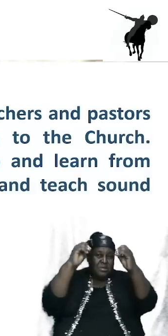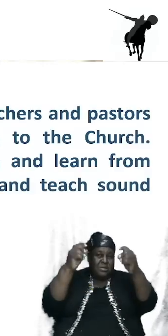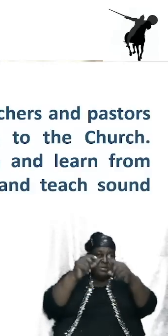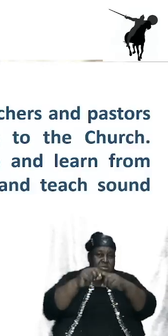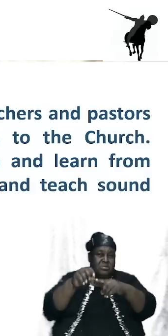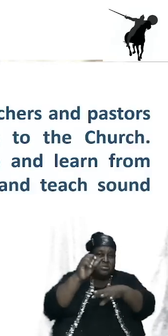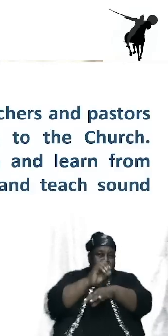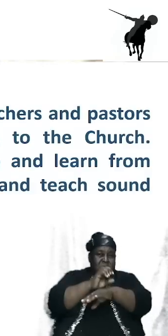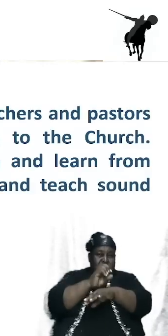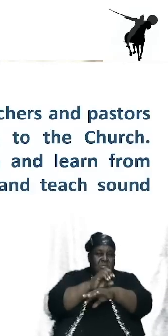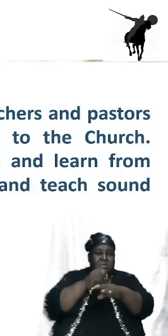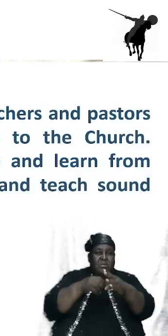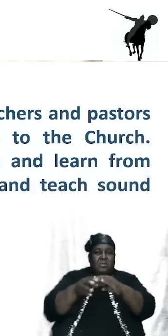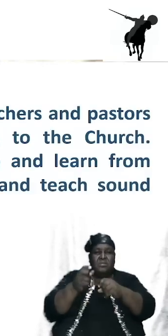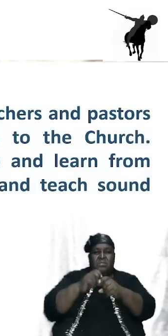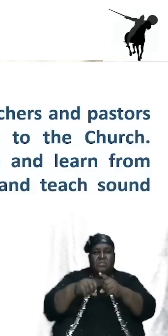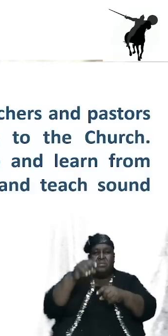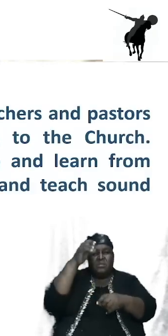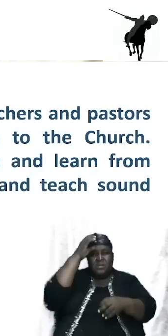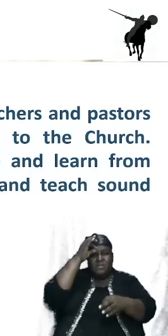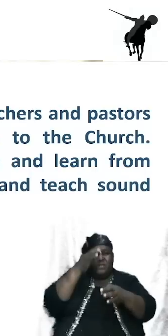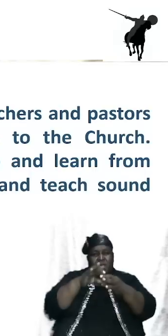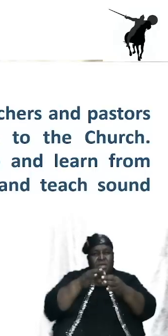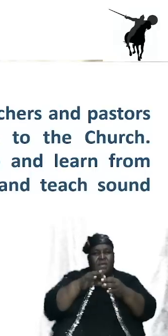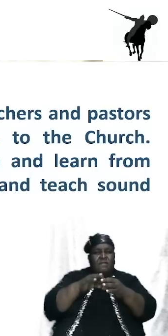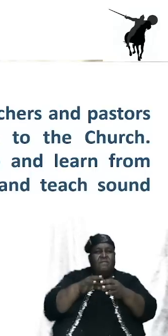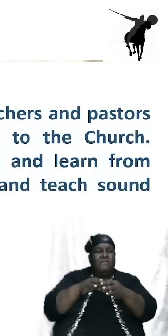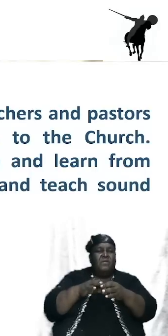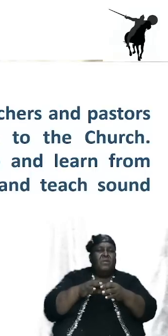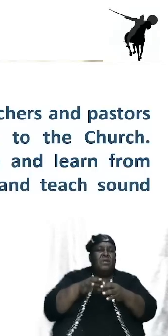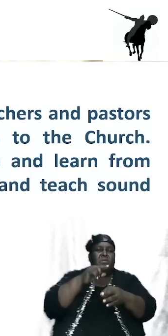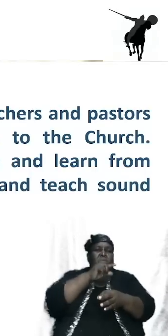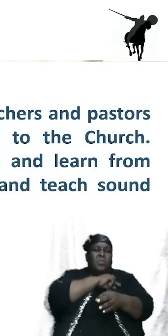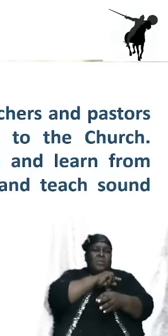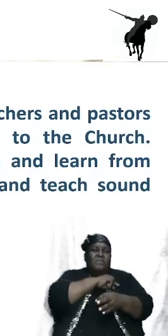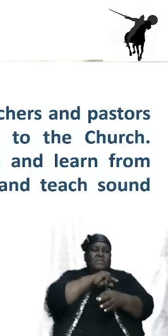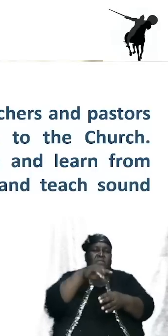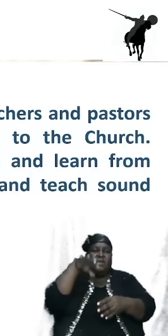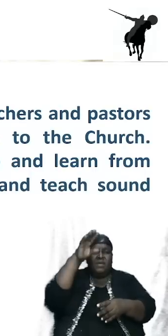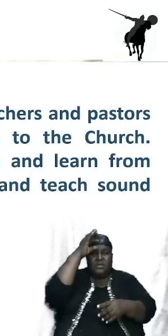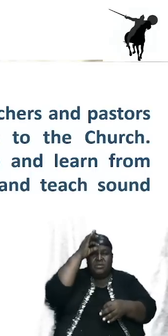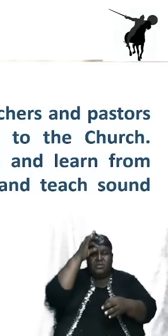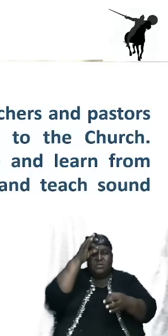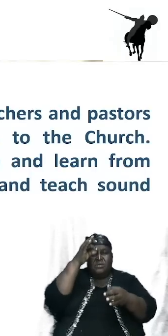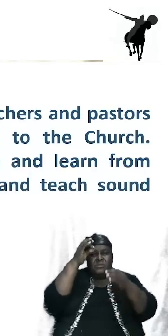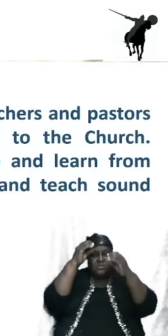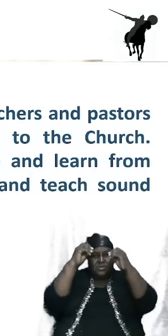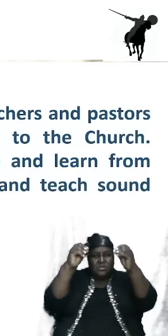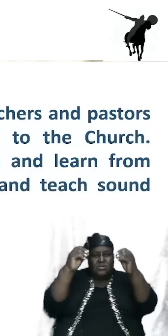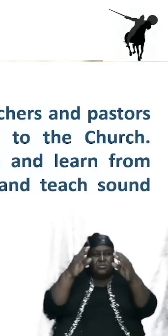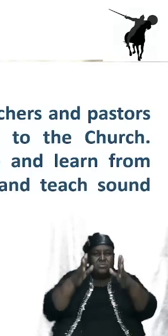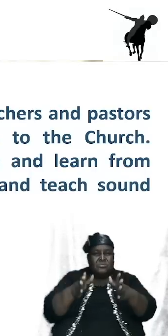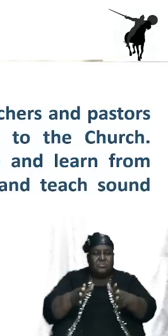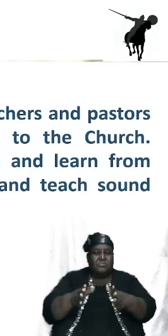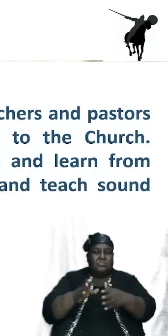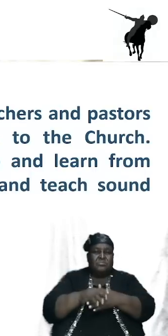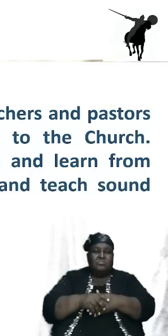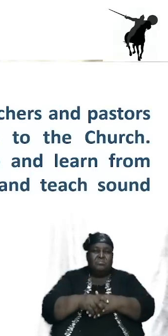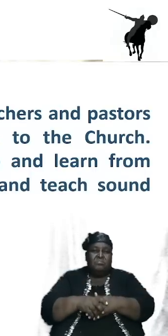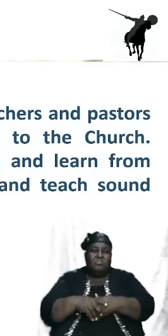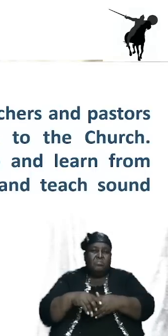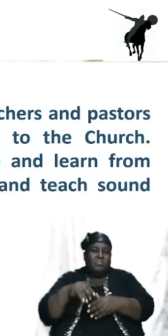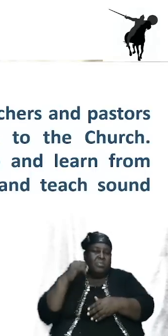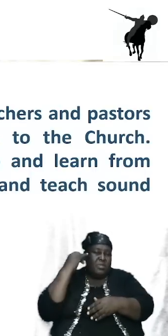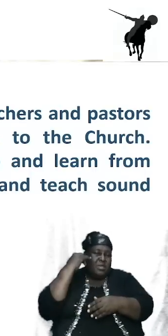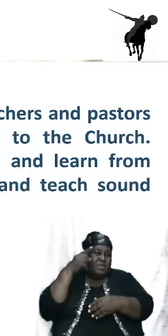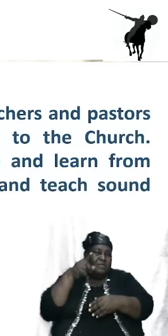from faithful and qualified teachers who uphold the teach sound doctrine. I can tell you something, brethren. If you really want,